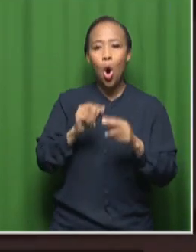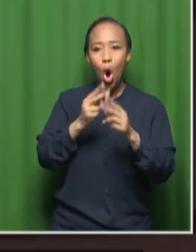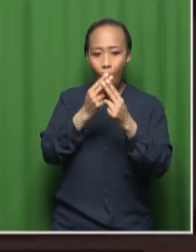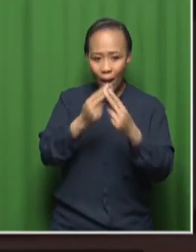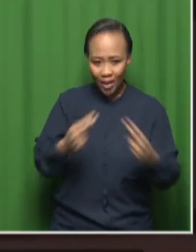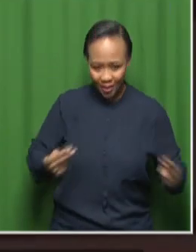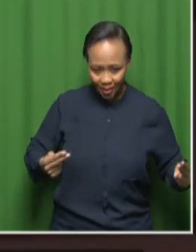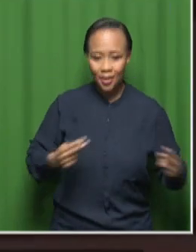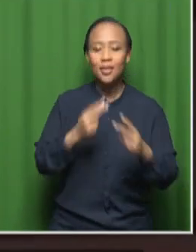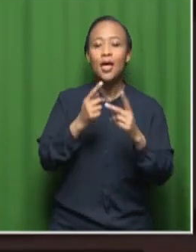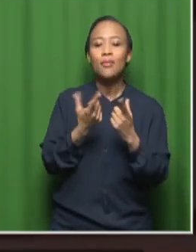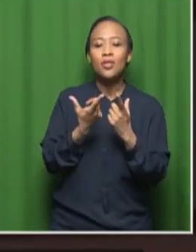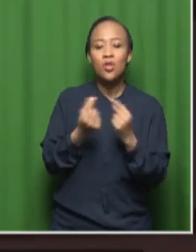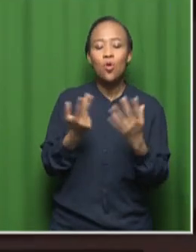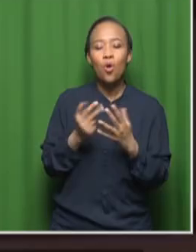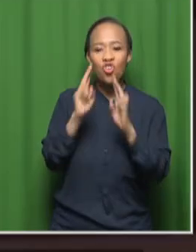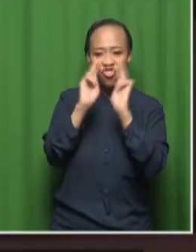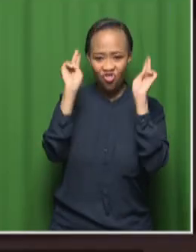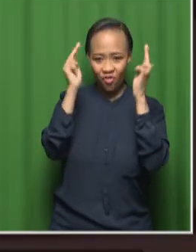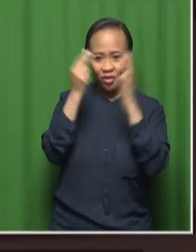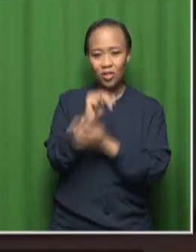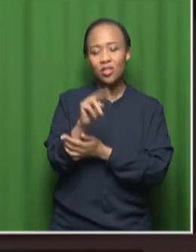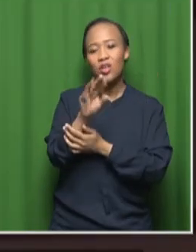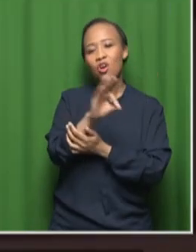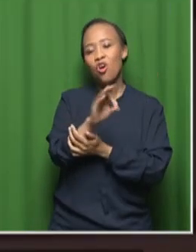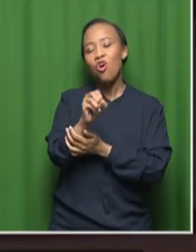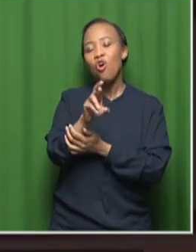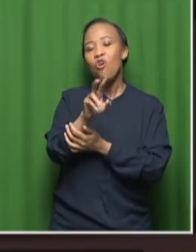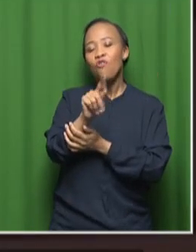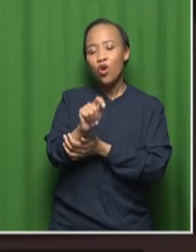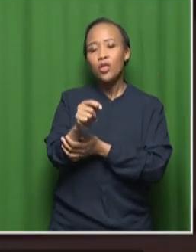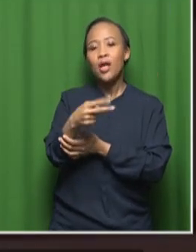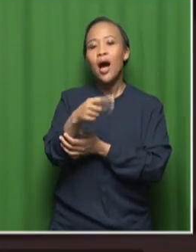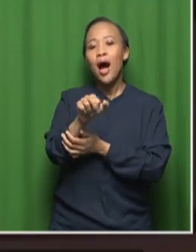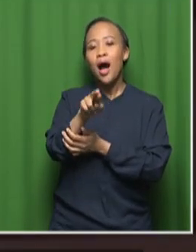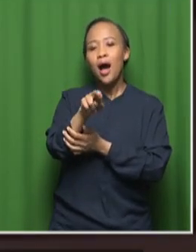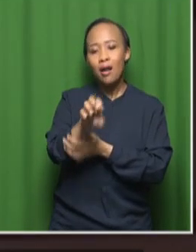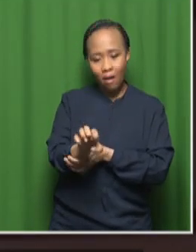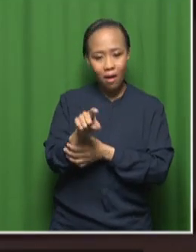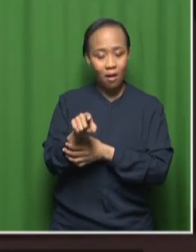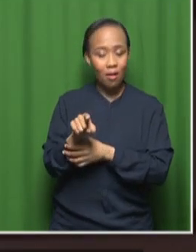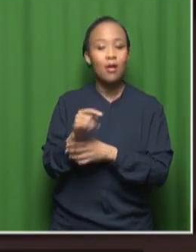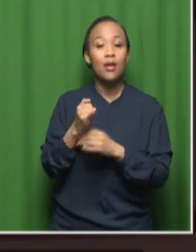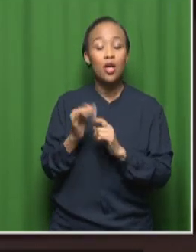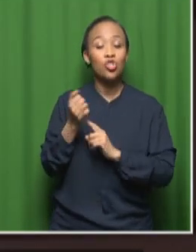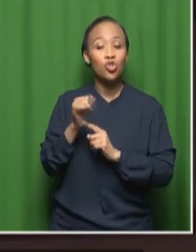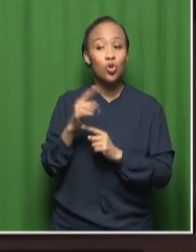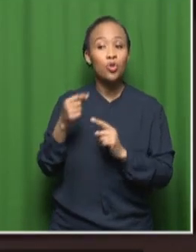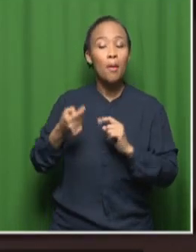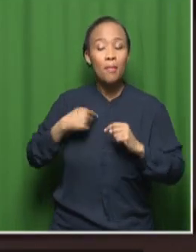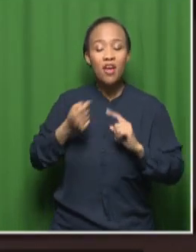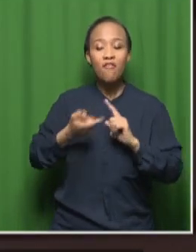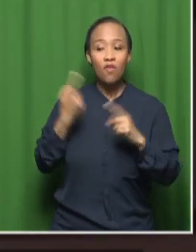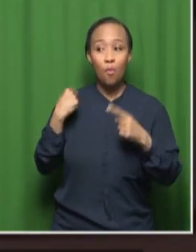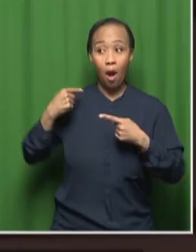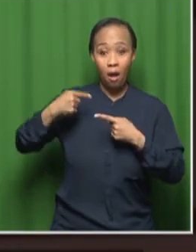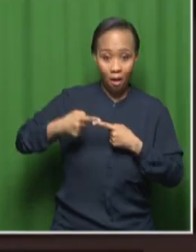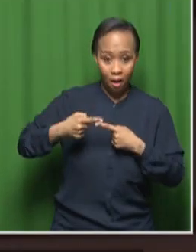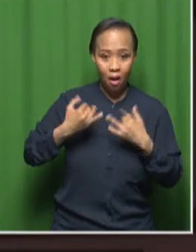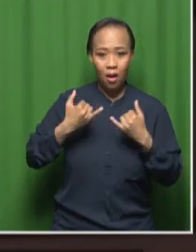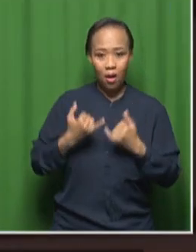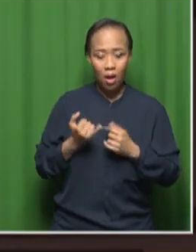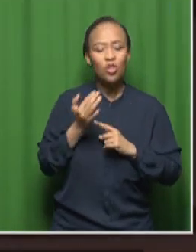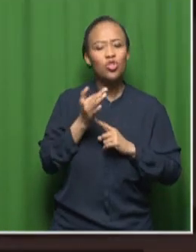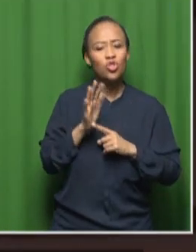have a book published and everything. My life is starting to make sense again apart from where I come from. So it really shaped me into being the human that I am, because